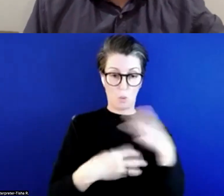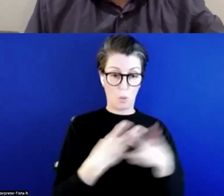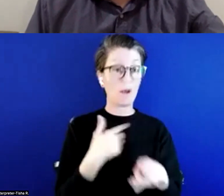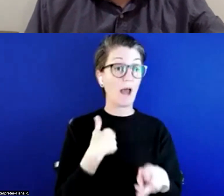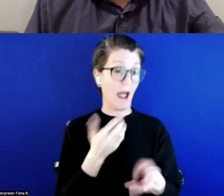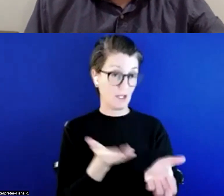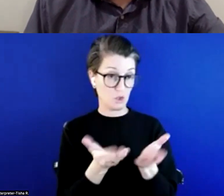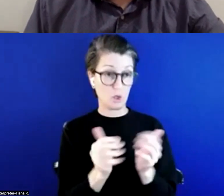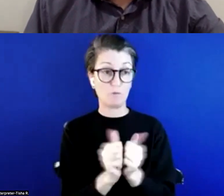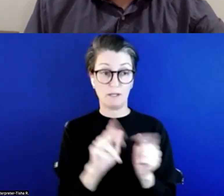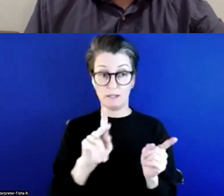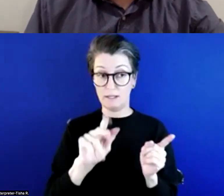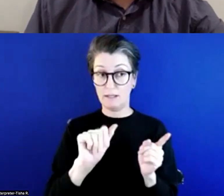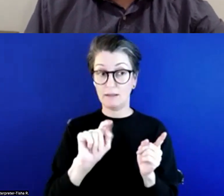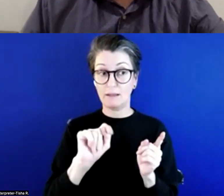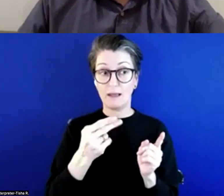to